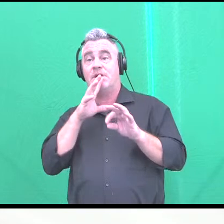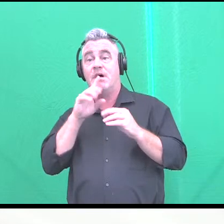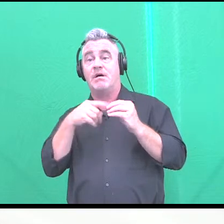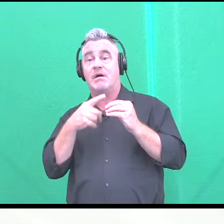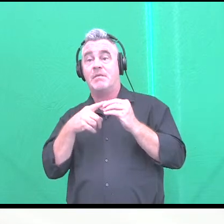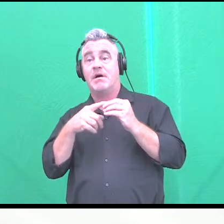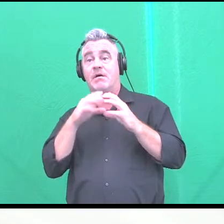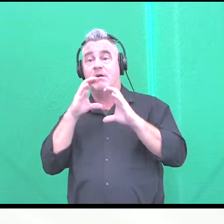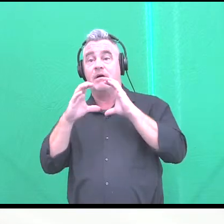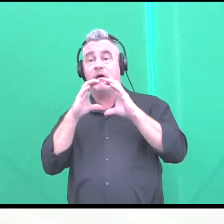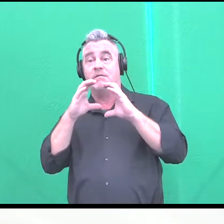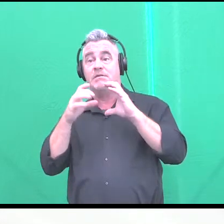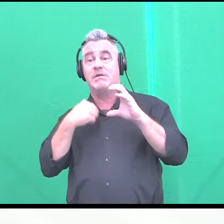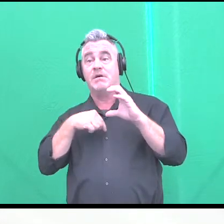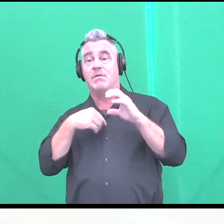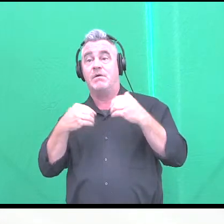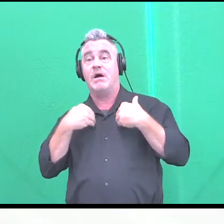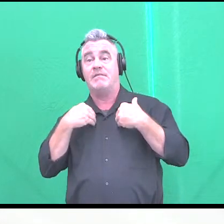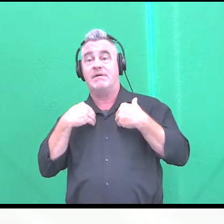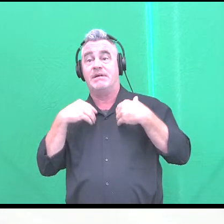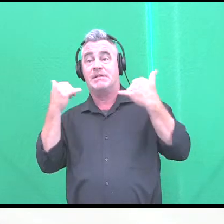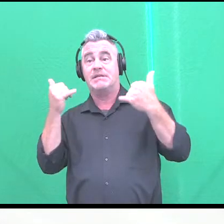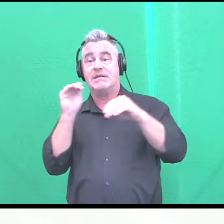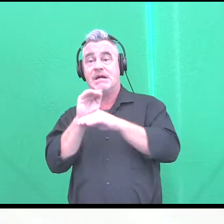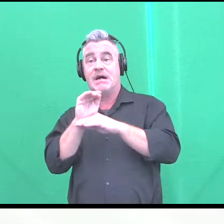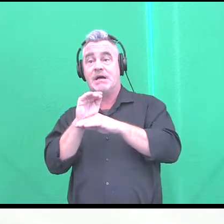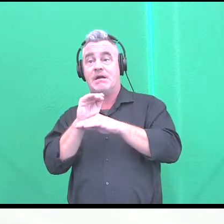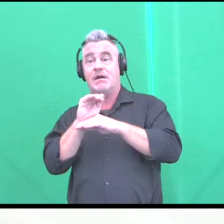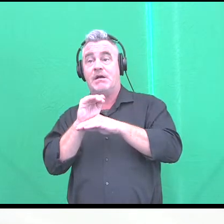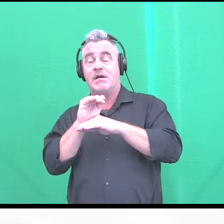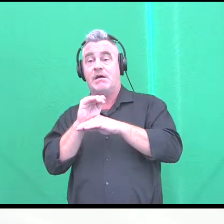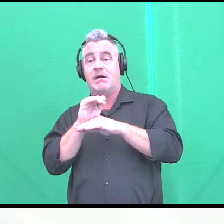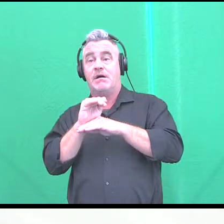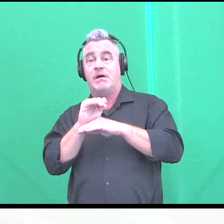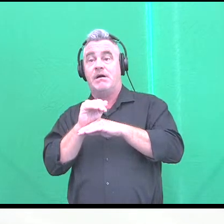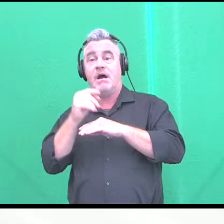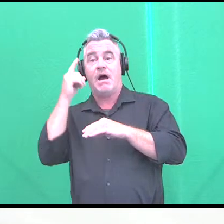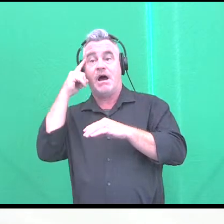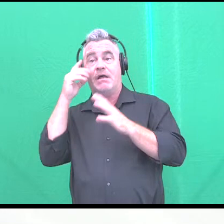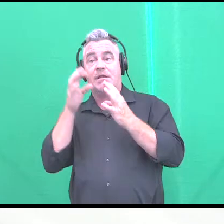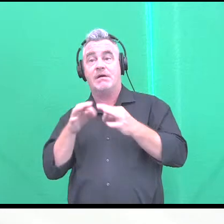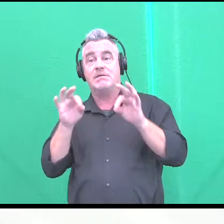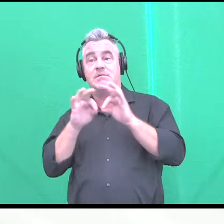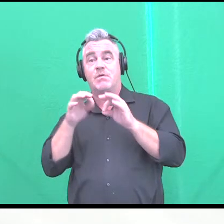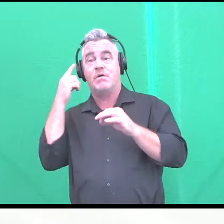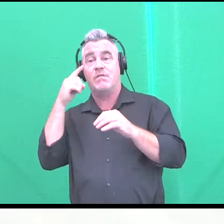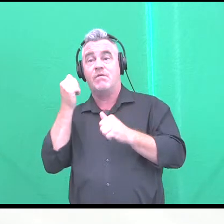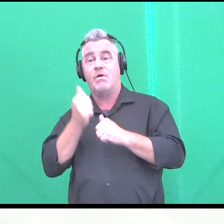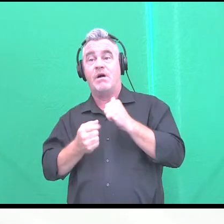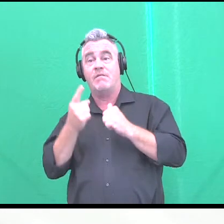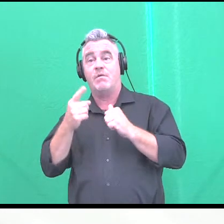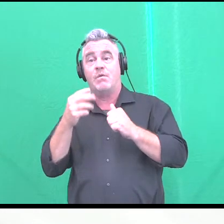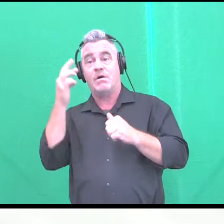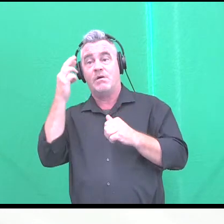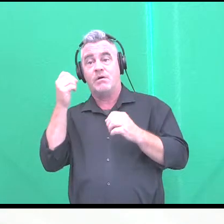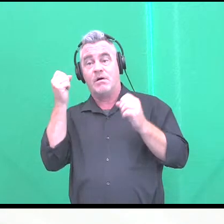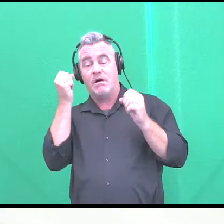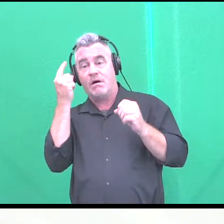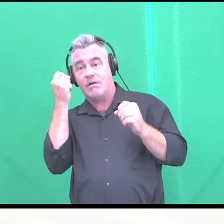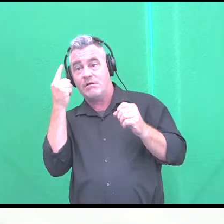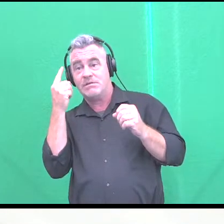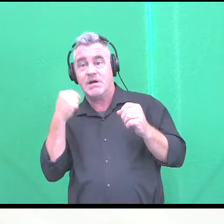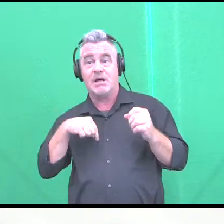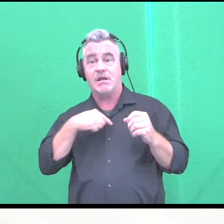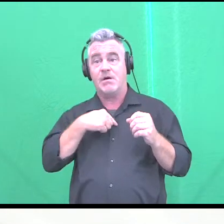the conversation we're having tonight. I think it's important for everybody to realize that we are all coming at